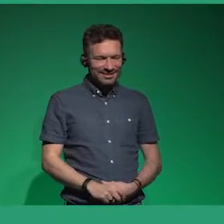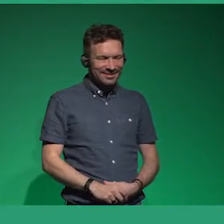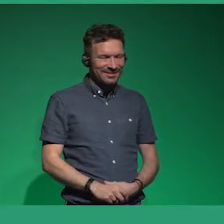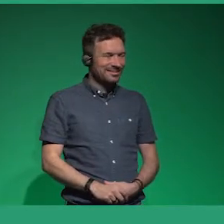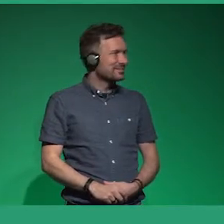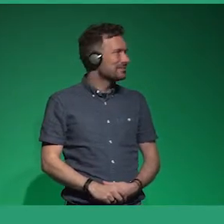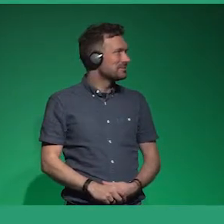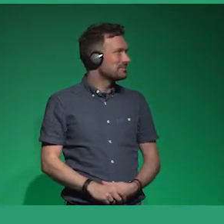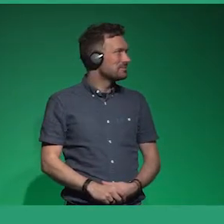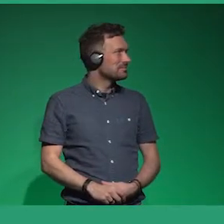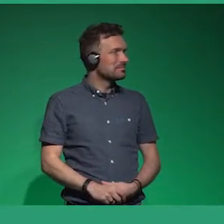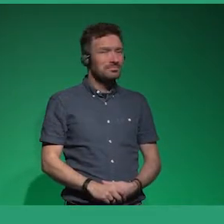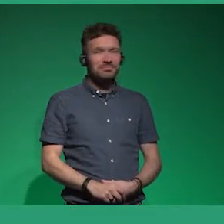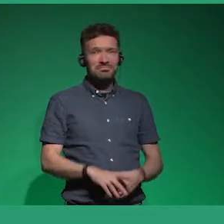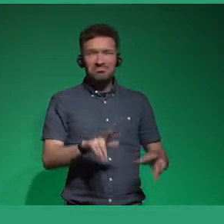Teresa, have some.